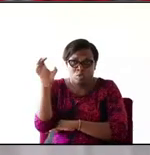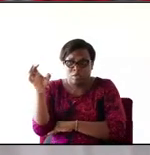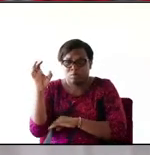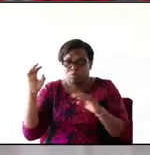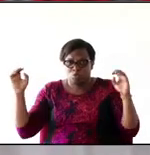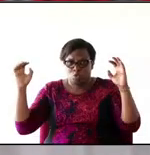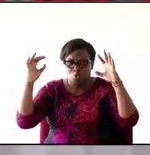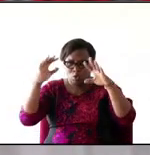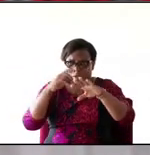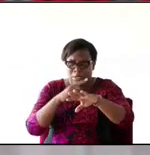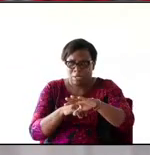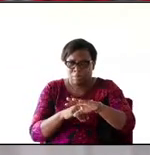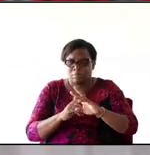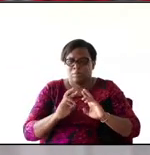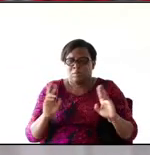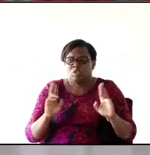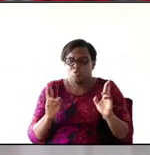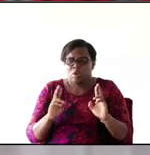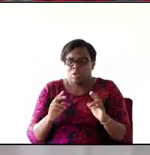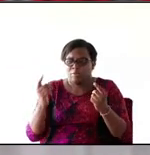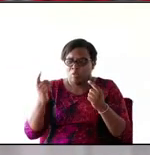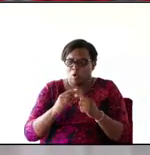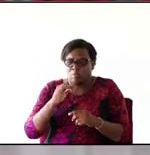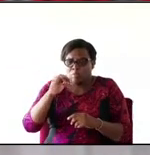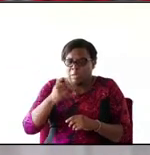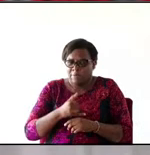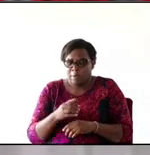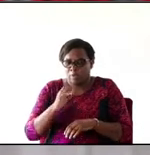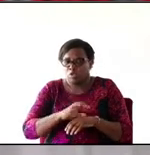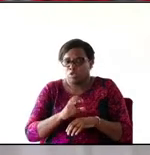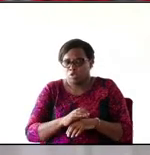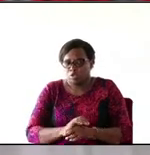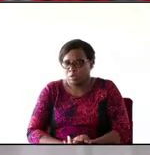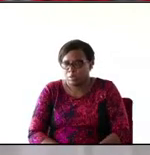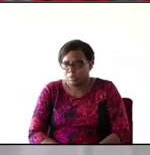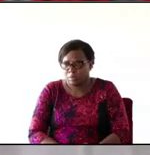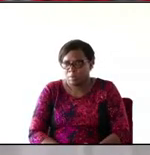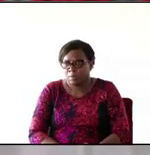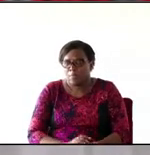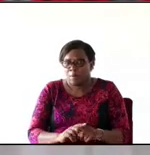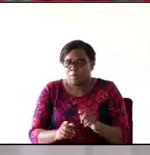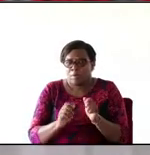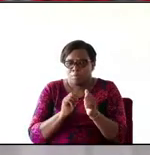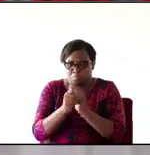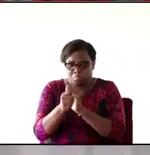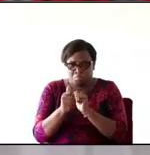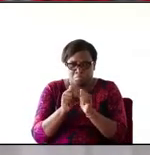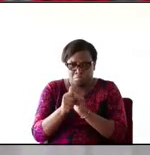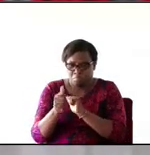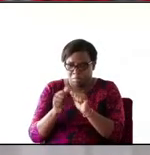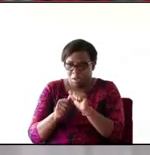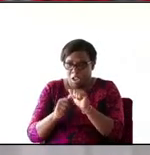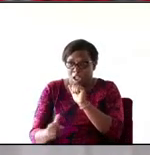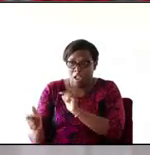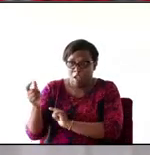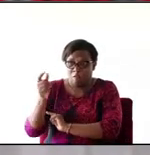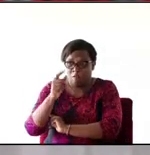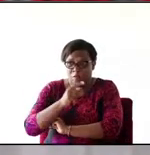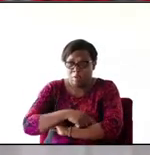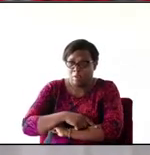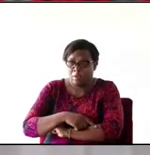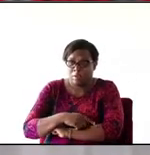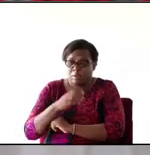that is when you're ready to come to invite me to church. But you pass me every day, your windows